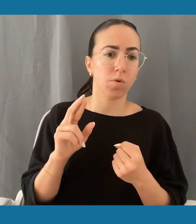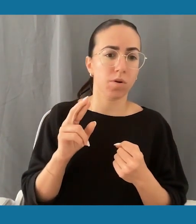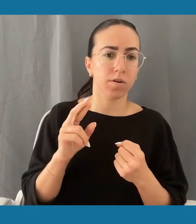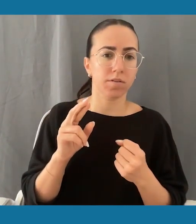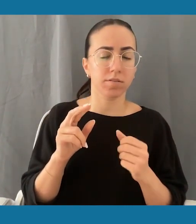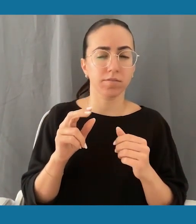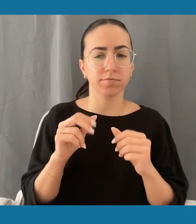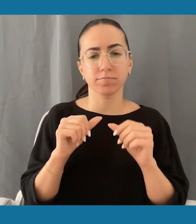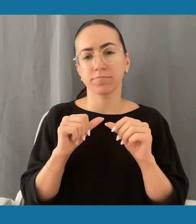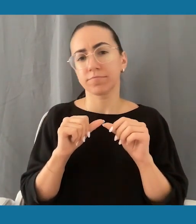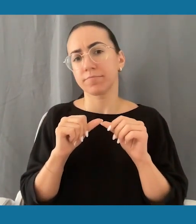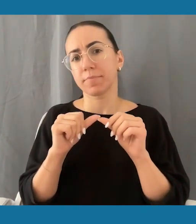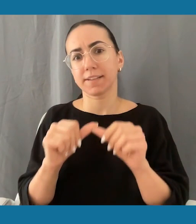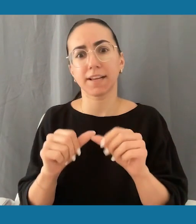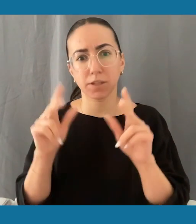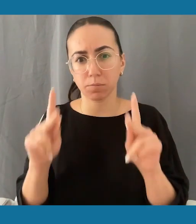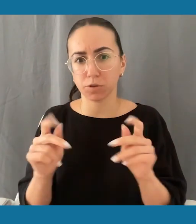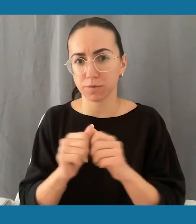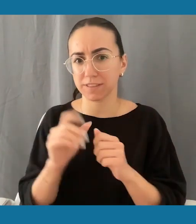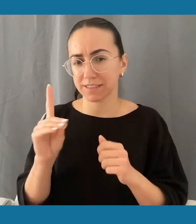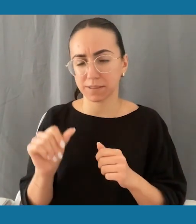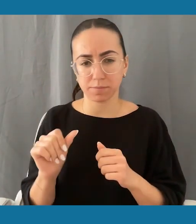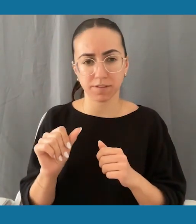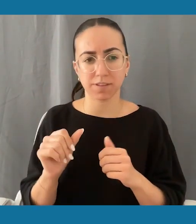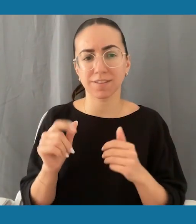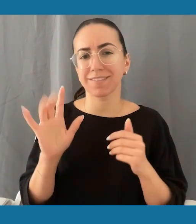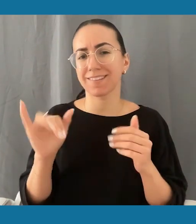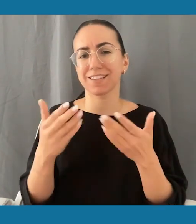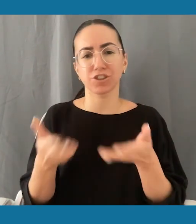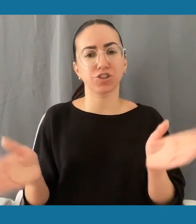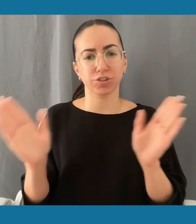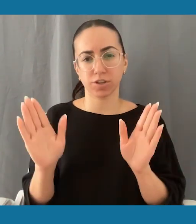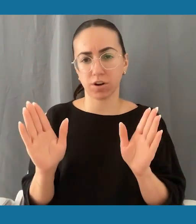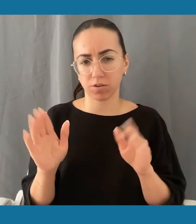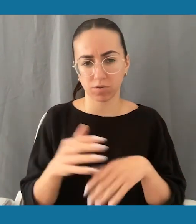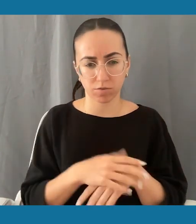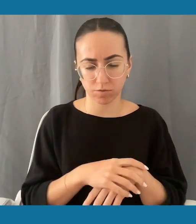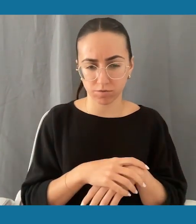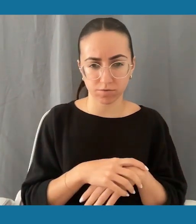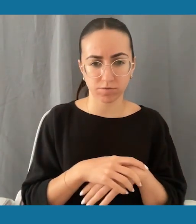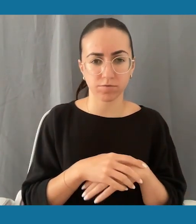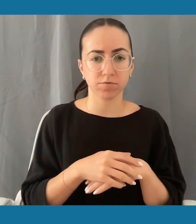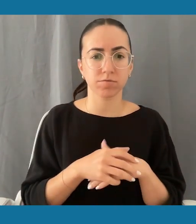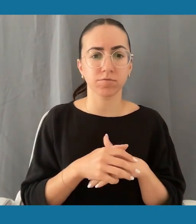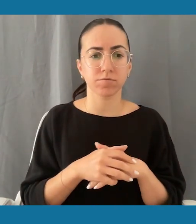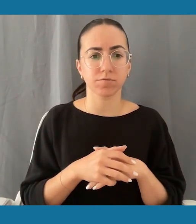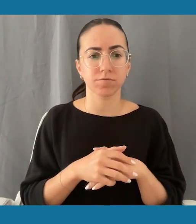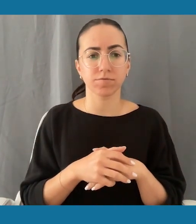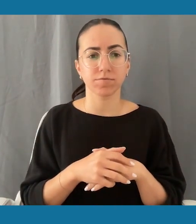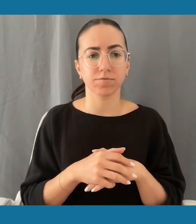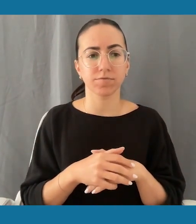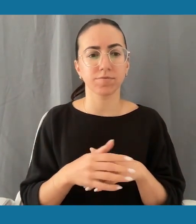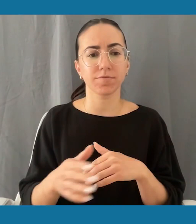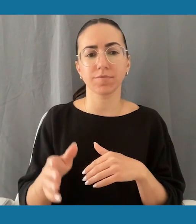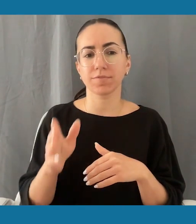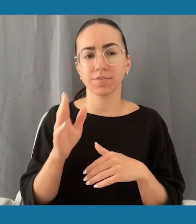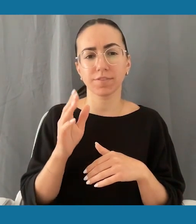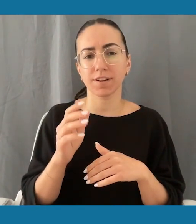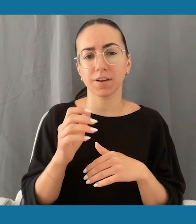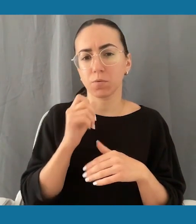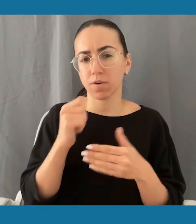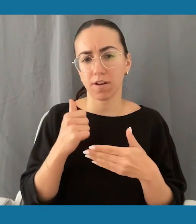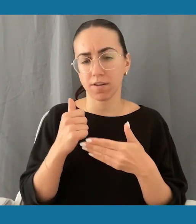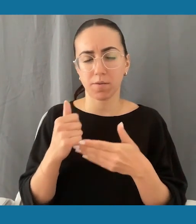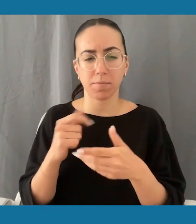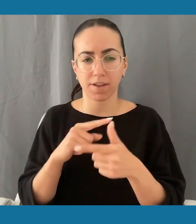the person who's disabled. That's general language that will run afoul of the supplemental needs trust